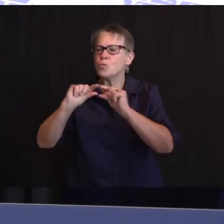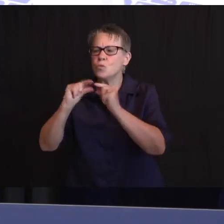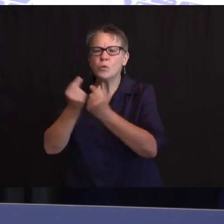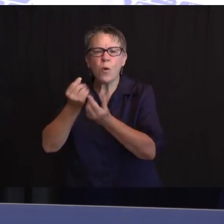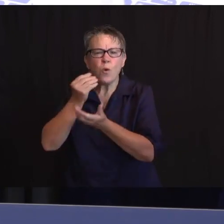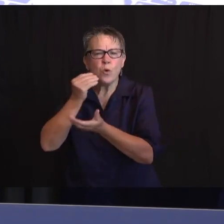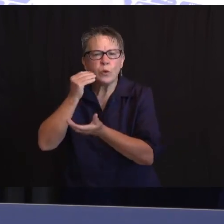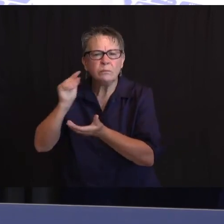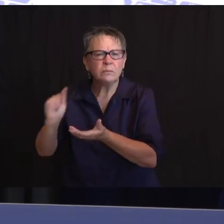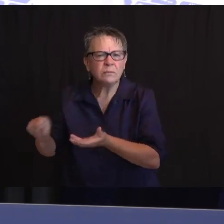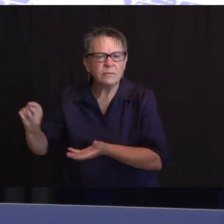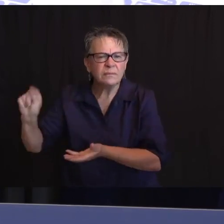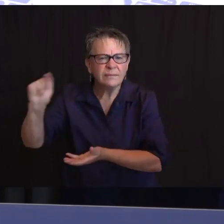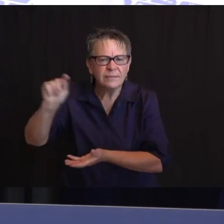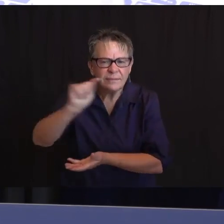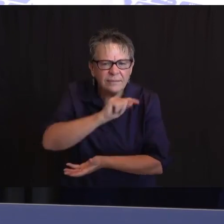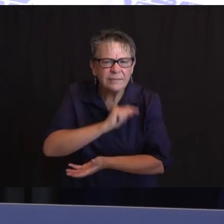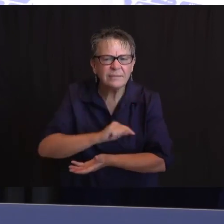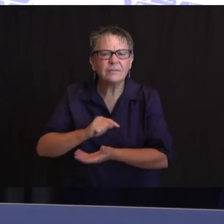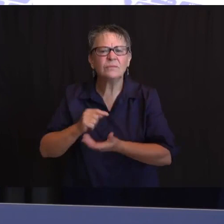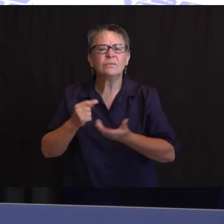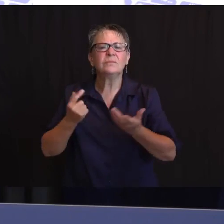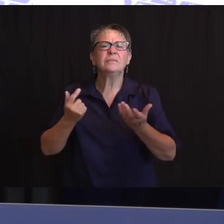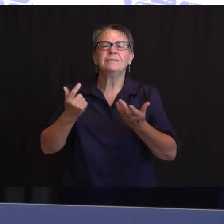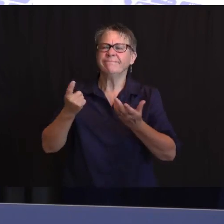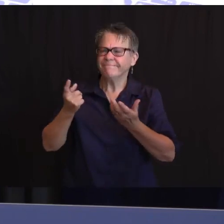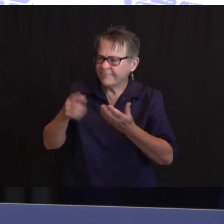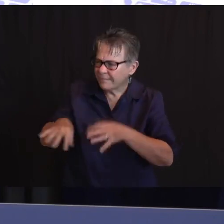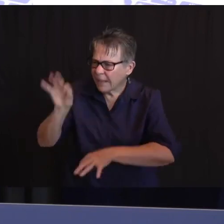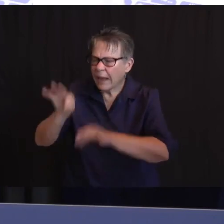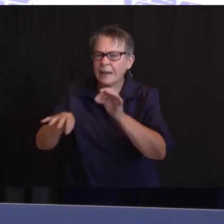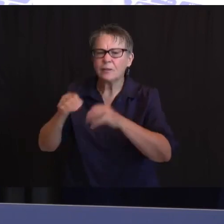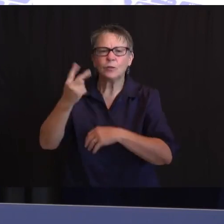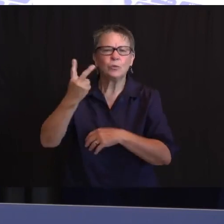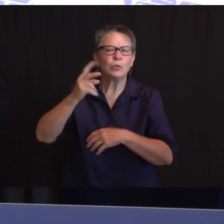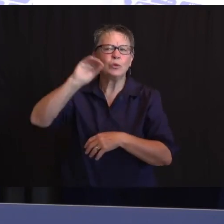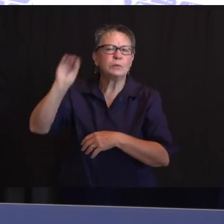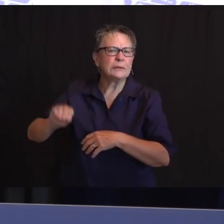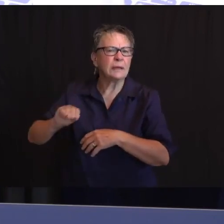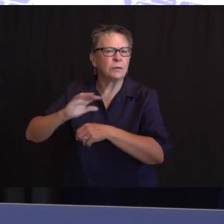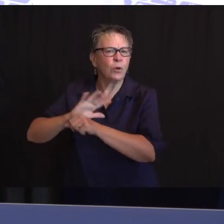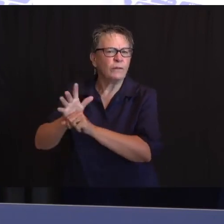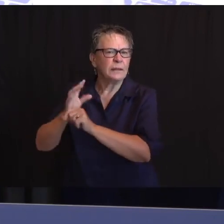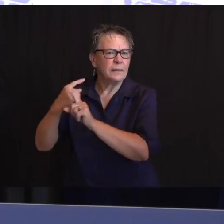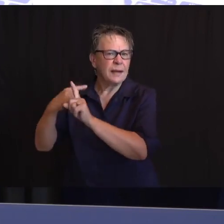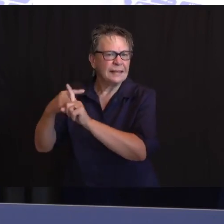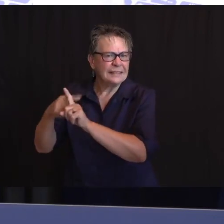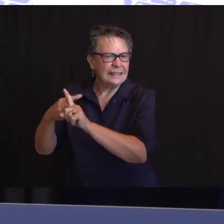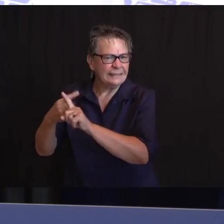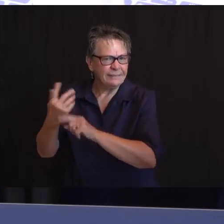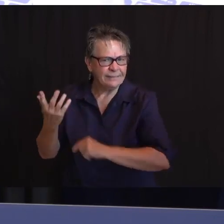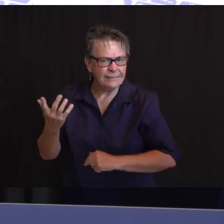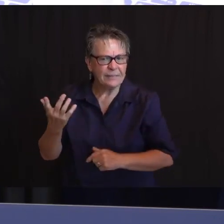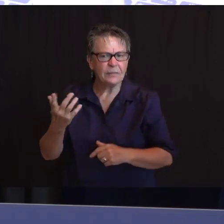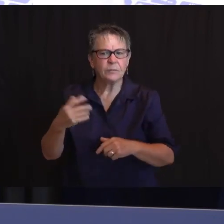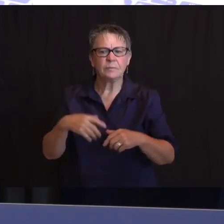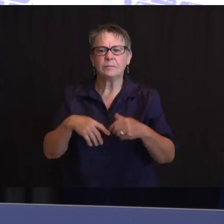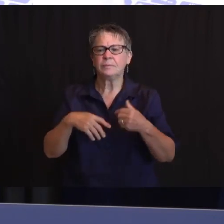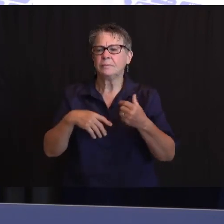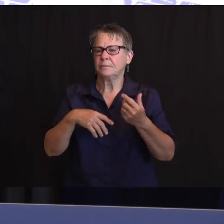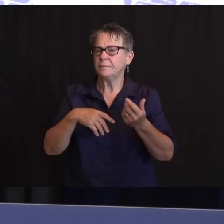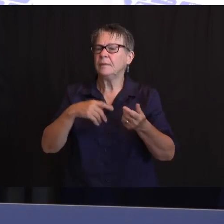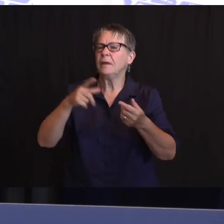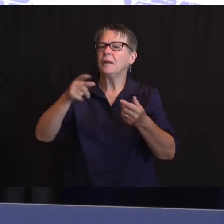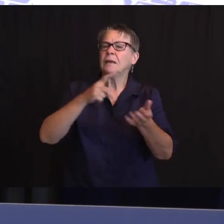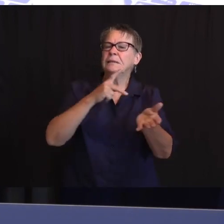test regularly and report over 6,000 total tests performed with an average 10% positivity